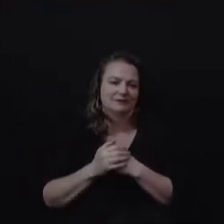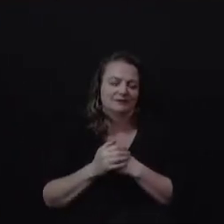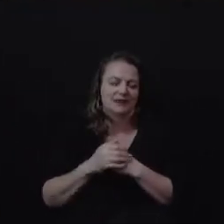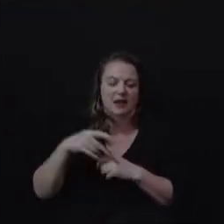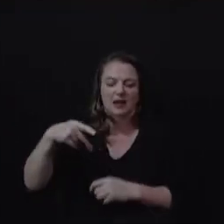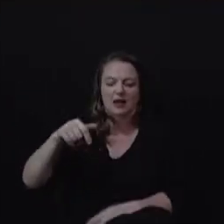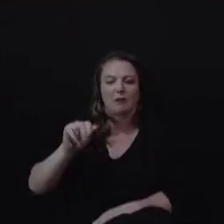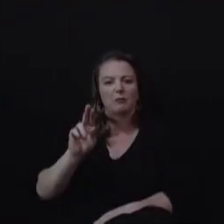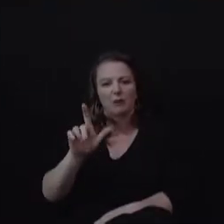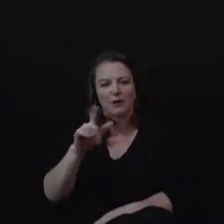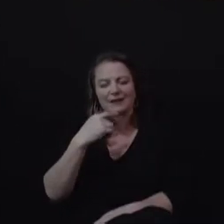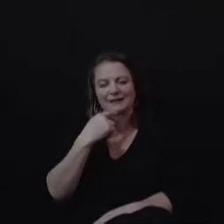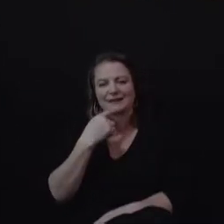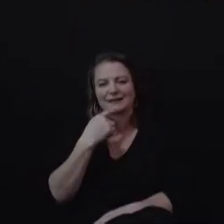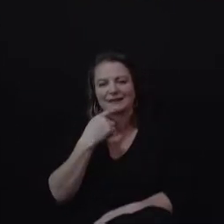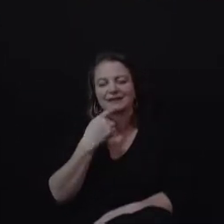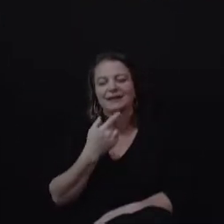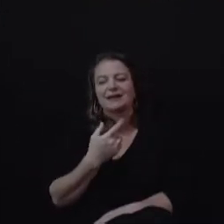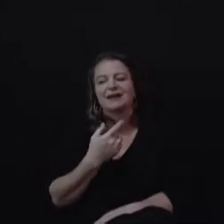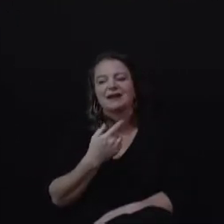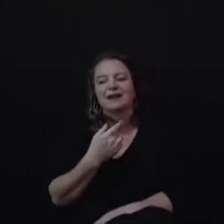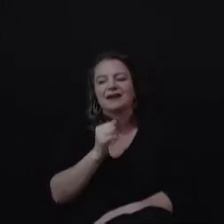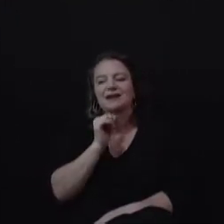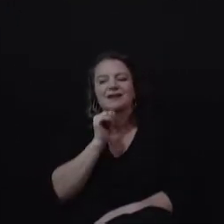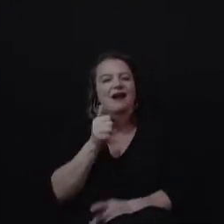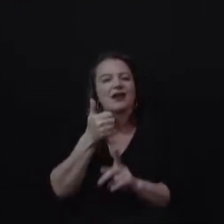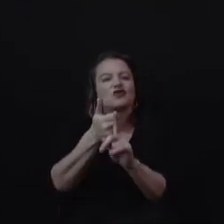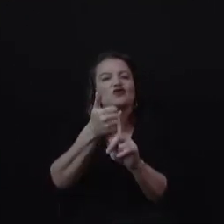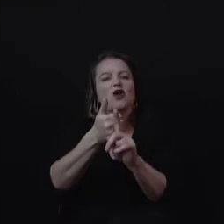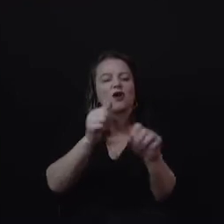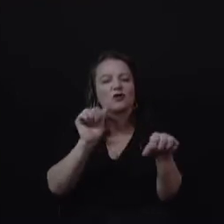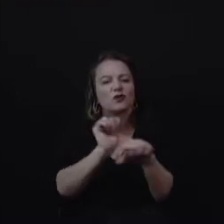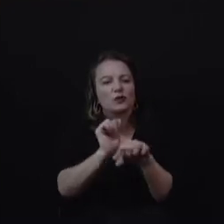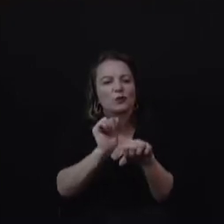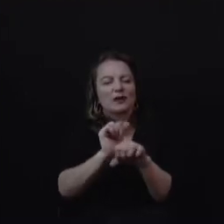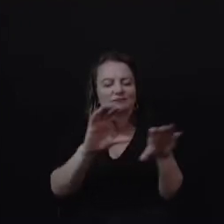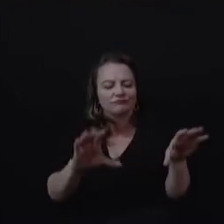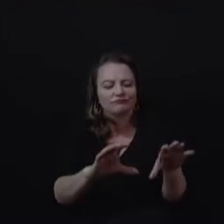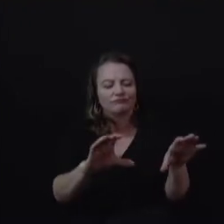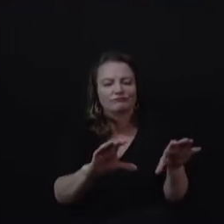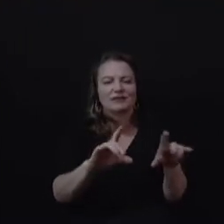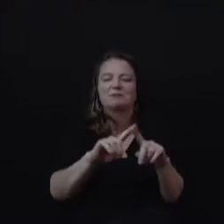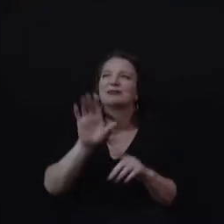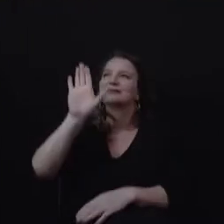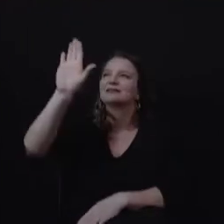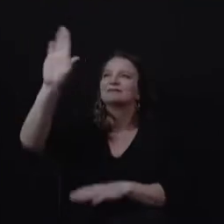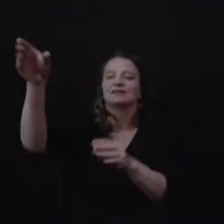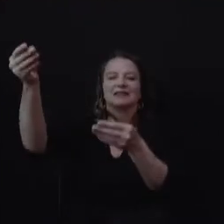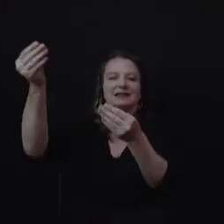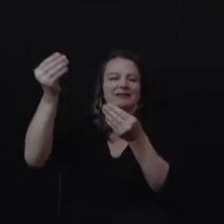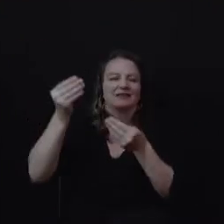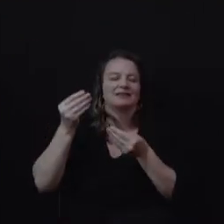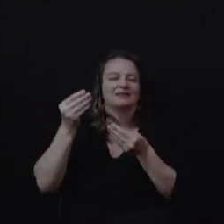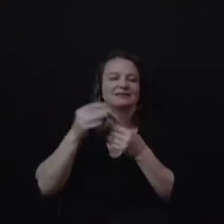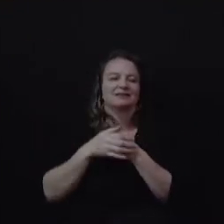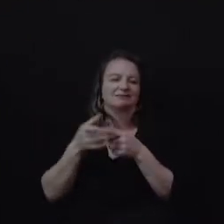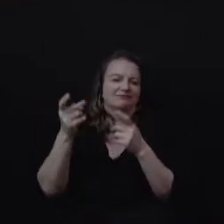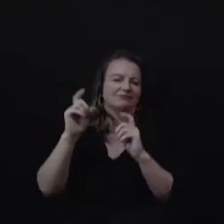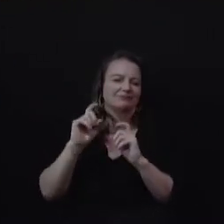Paul says that it is not your own doing. It is the gift of God. And